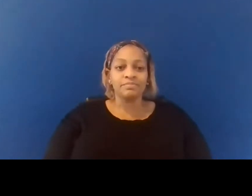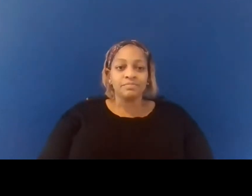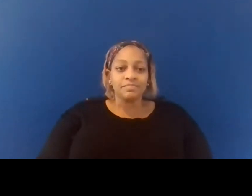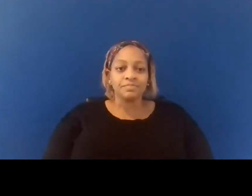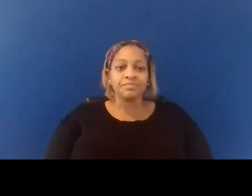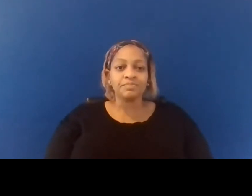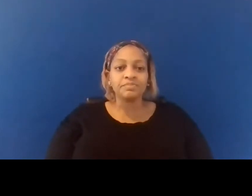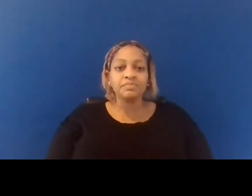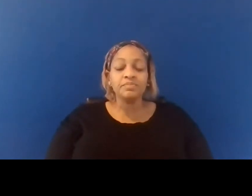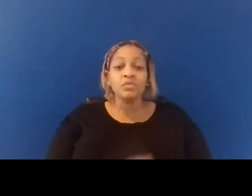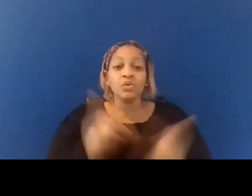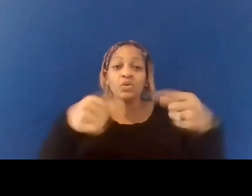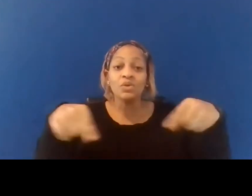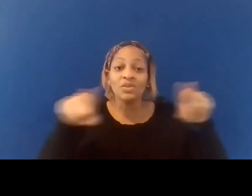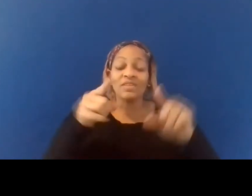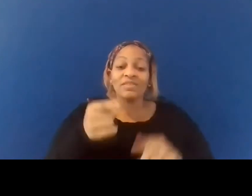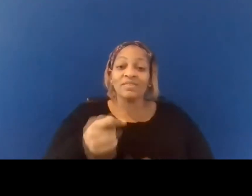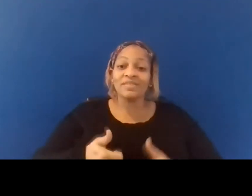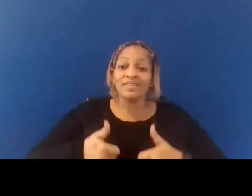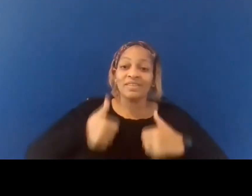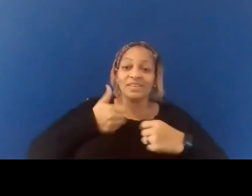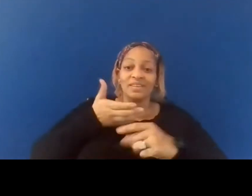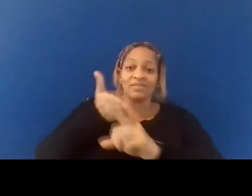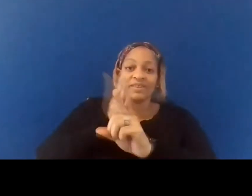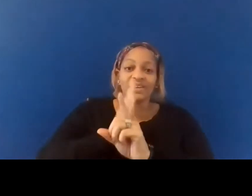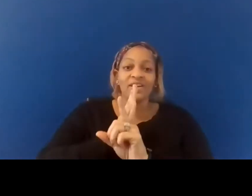You are the living God,